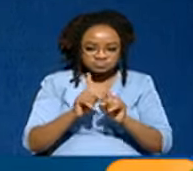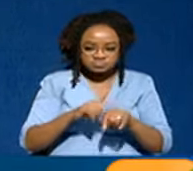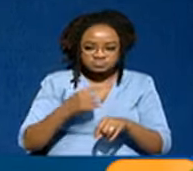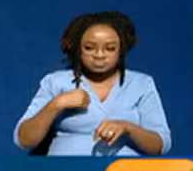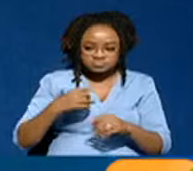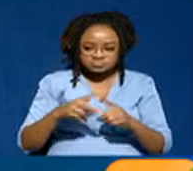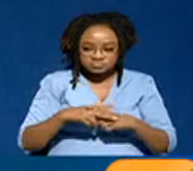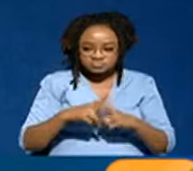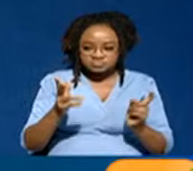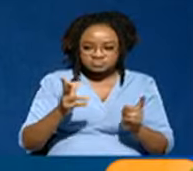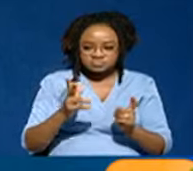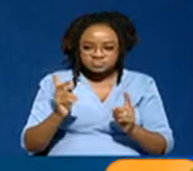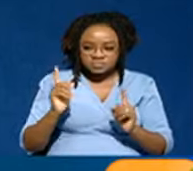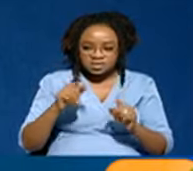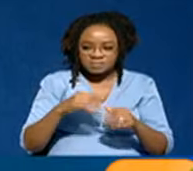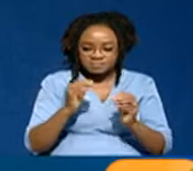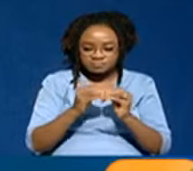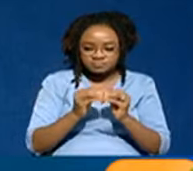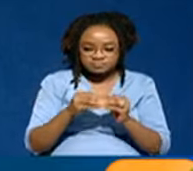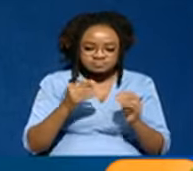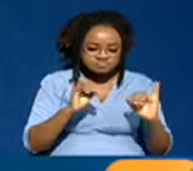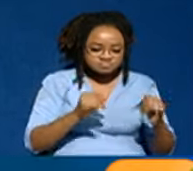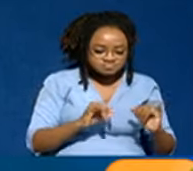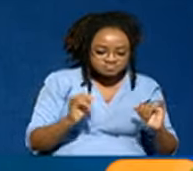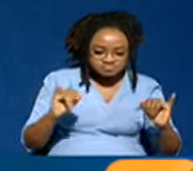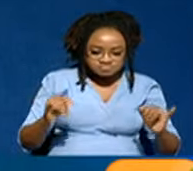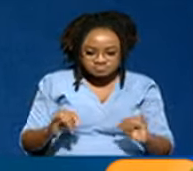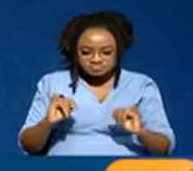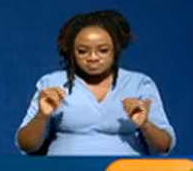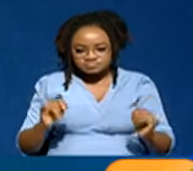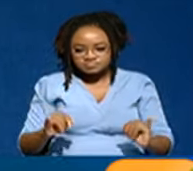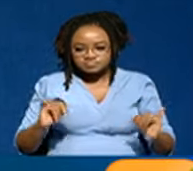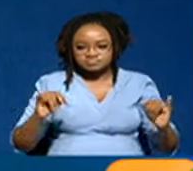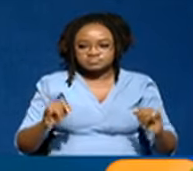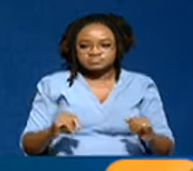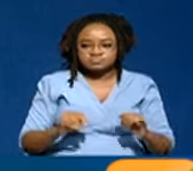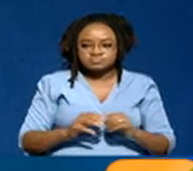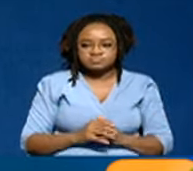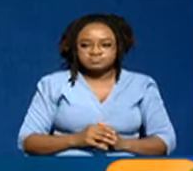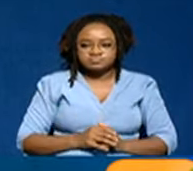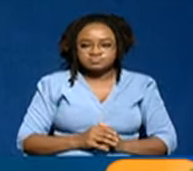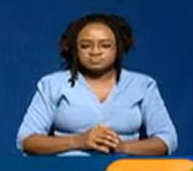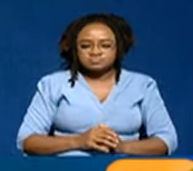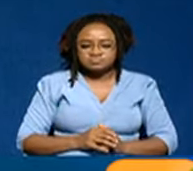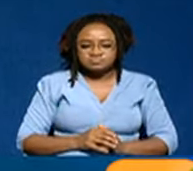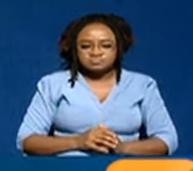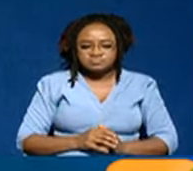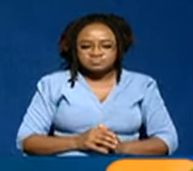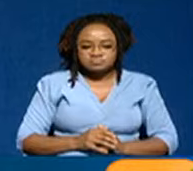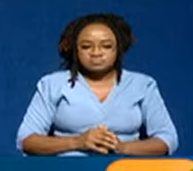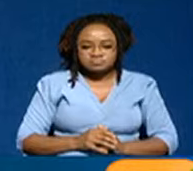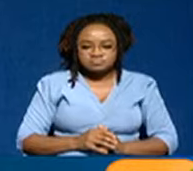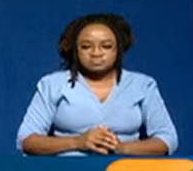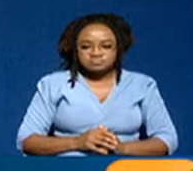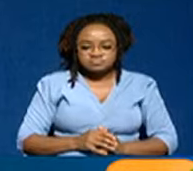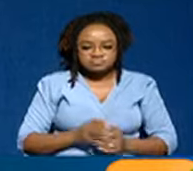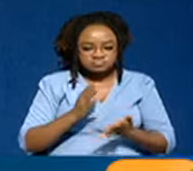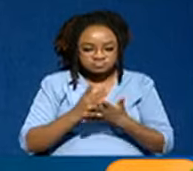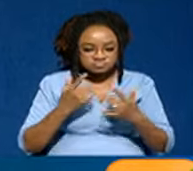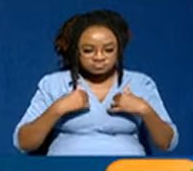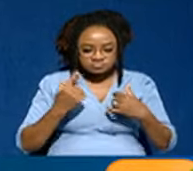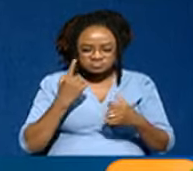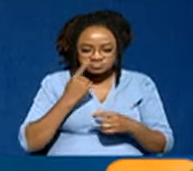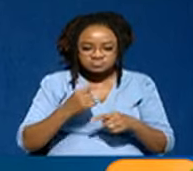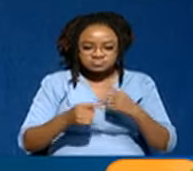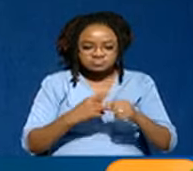had a bit of time. We just sat with my brothers and we were discussing as we were waiting to come in. And I am increasingly seeing that we are talking